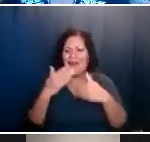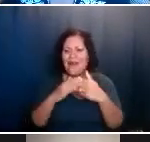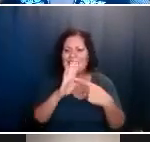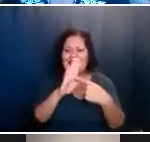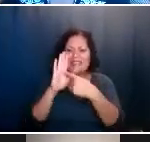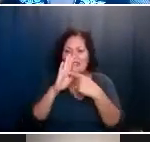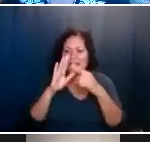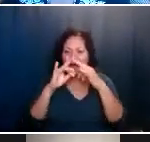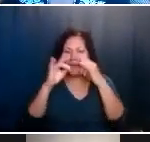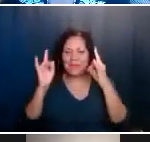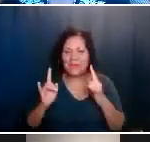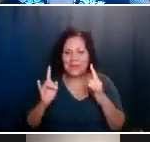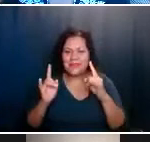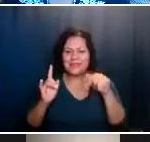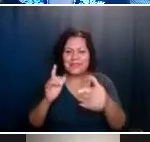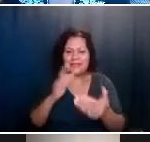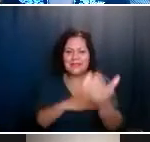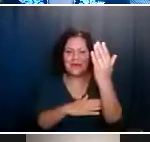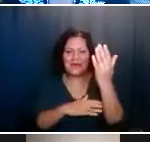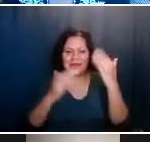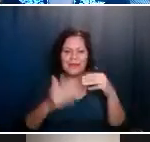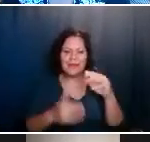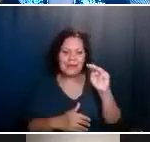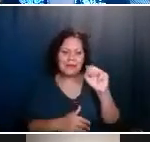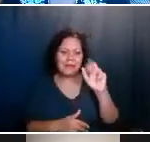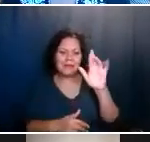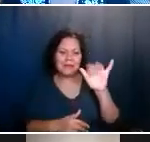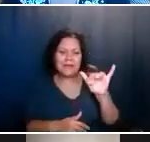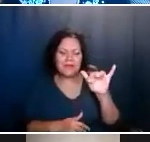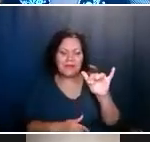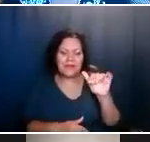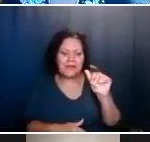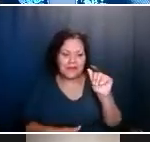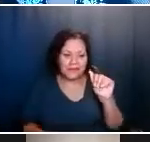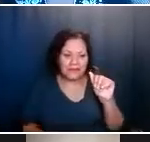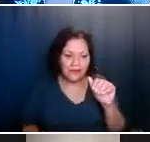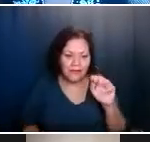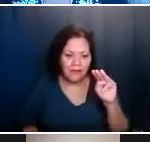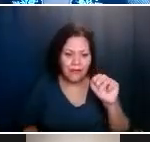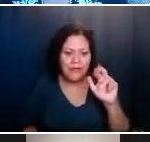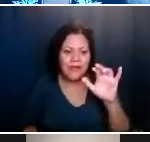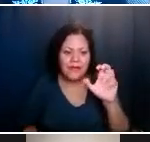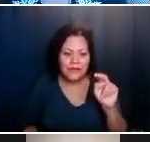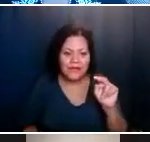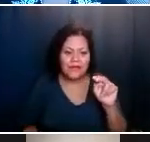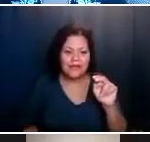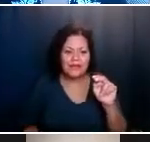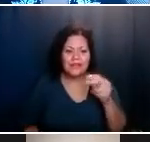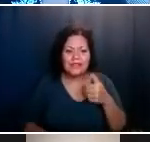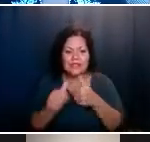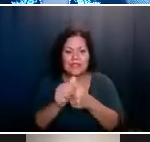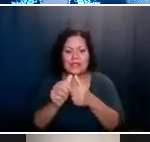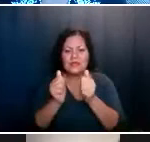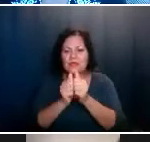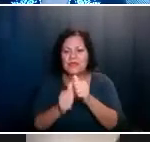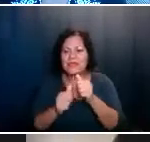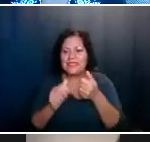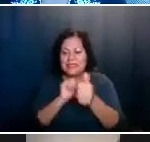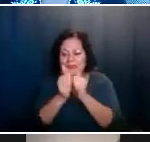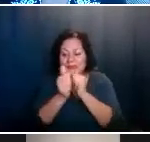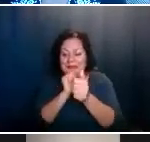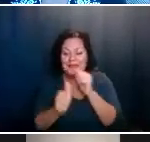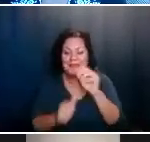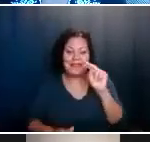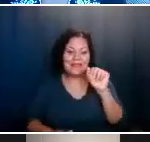then Marion is in a close second with Natalia. They've been challenging each other to interact and engage